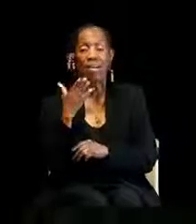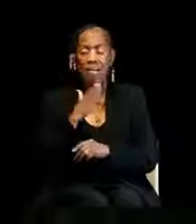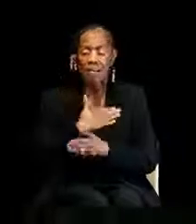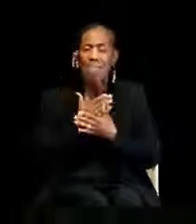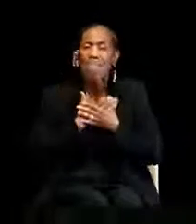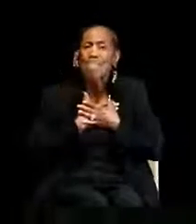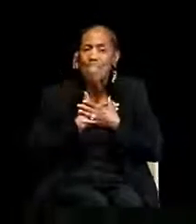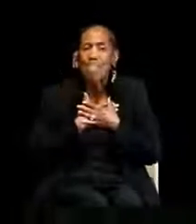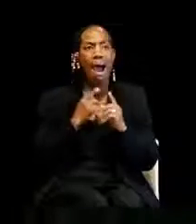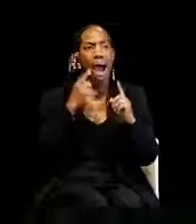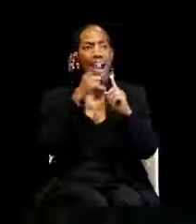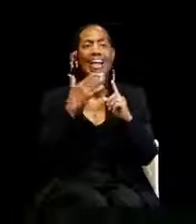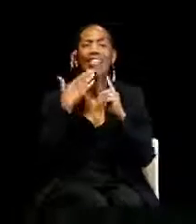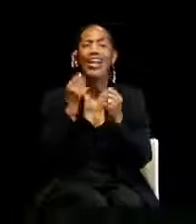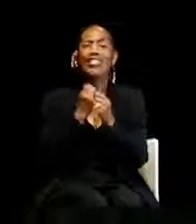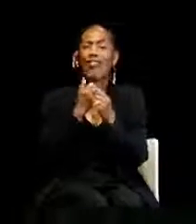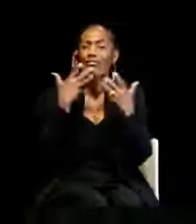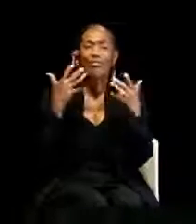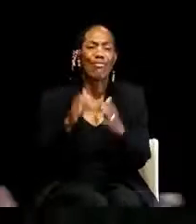portion. So thank y'all so much.